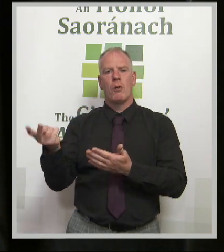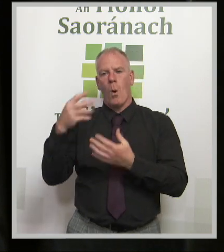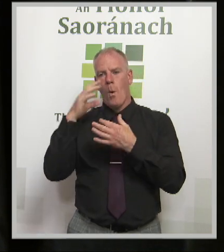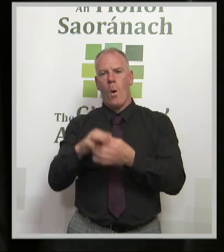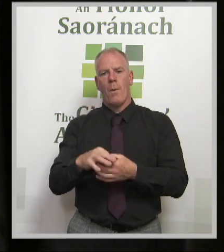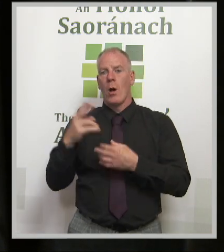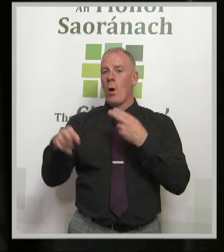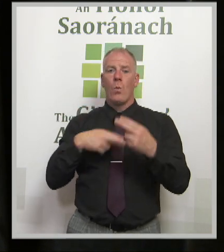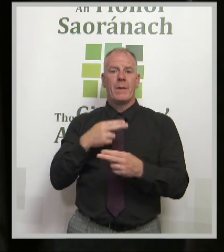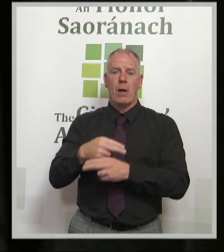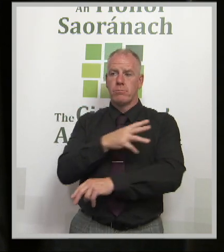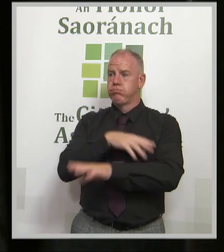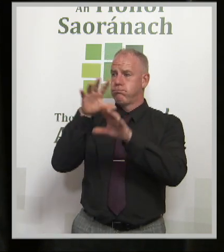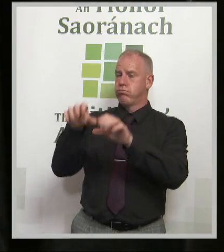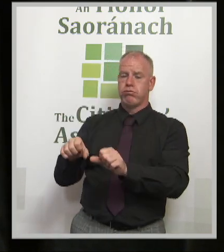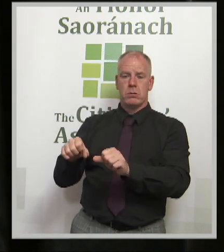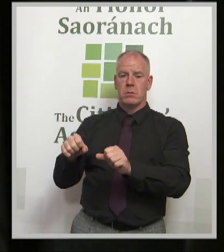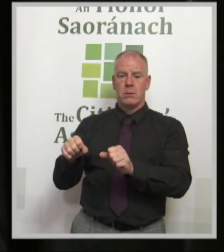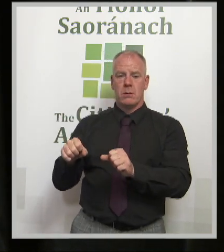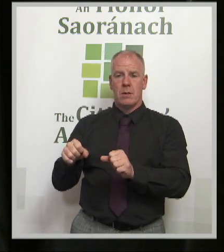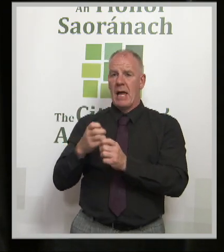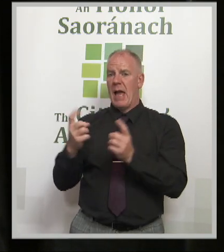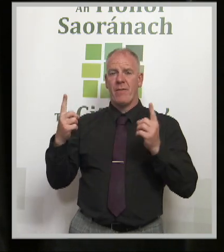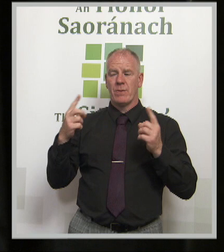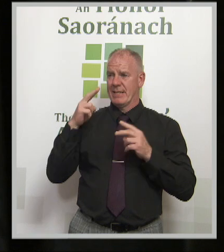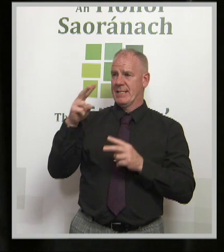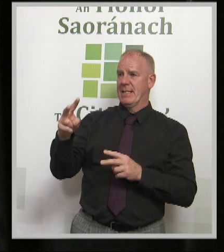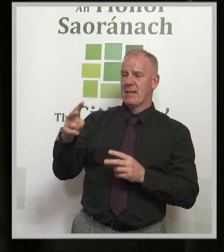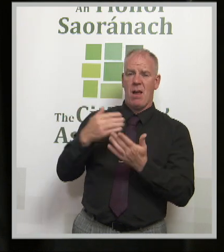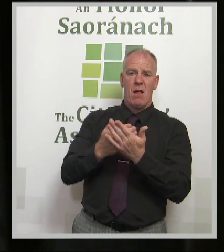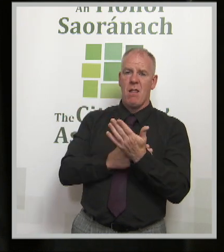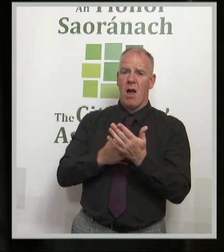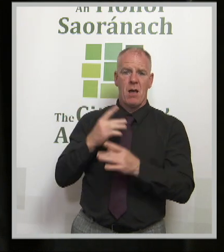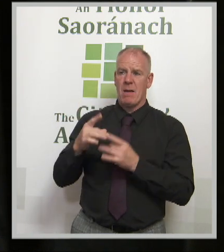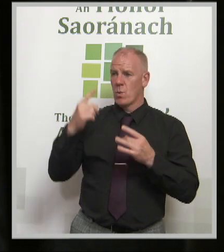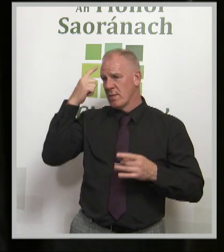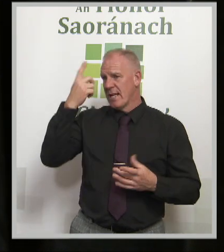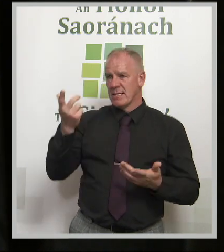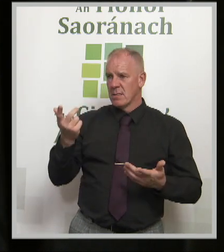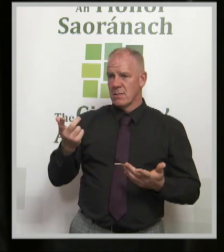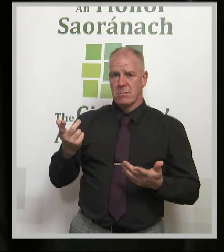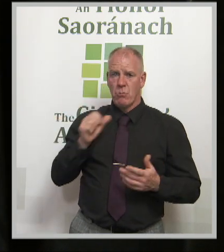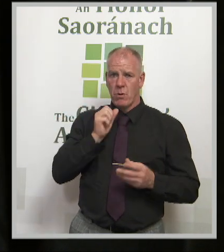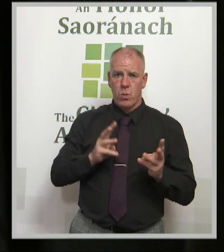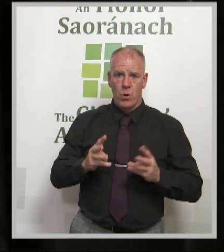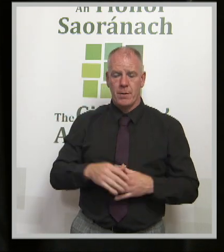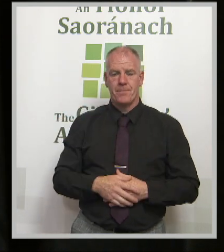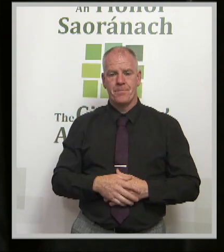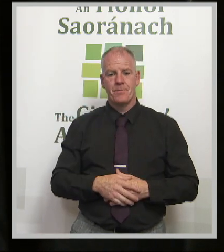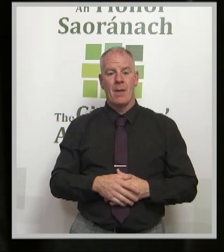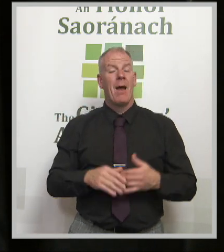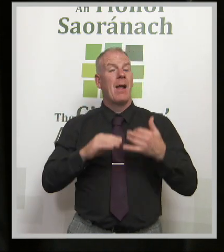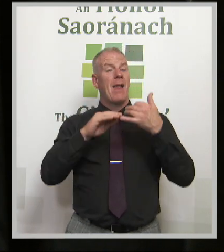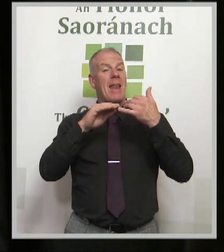unless there's a proper enforcement mechanism, everybody sees that the law doesn't make any sense. And finally, my